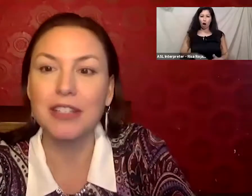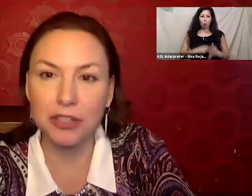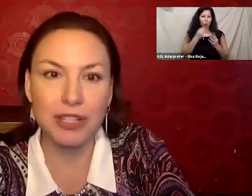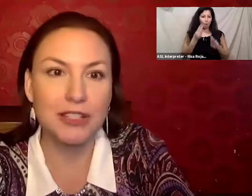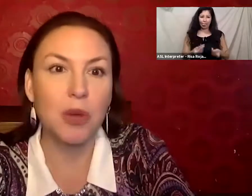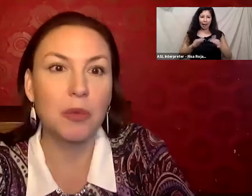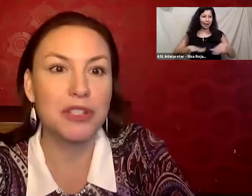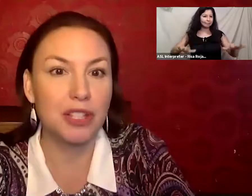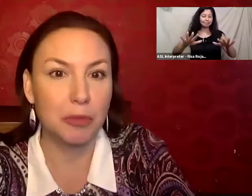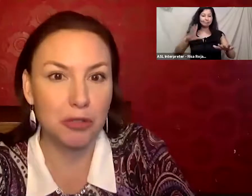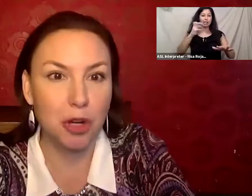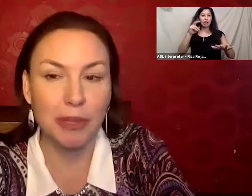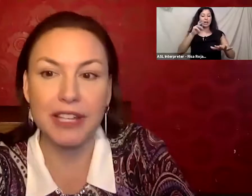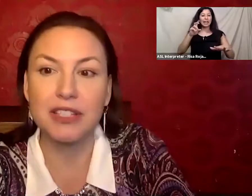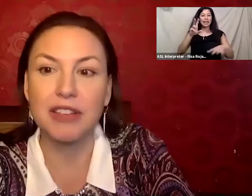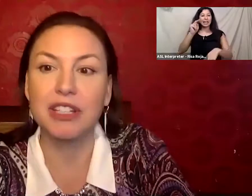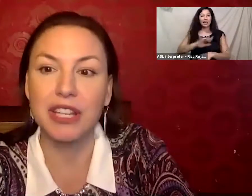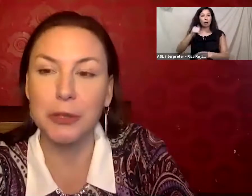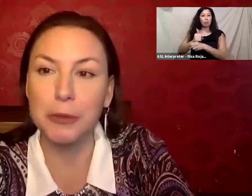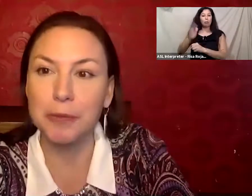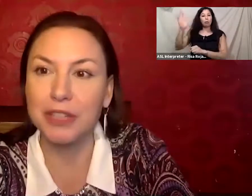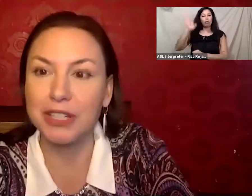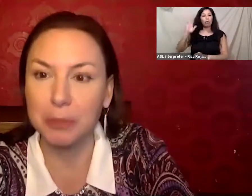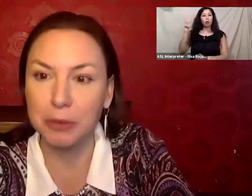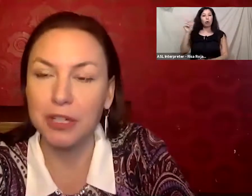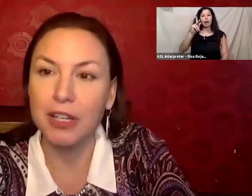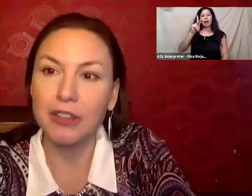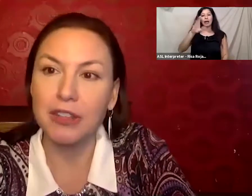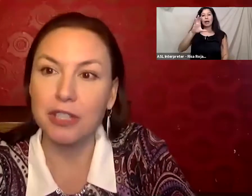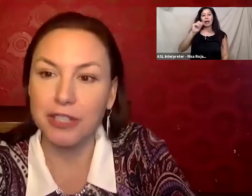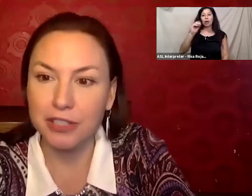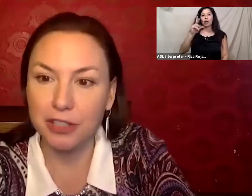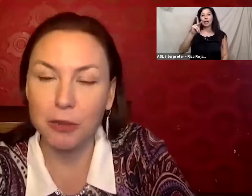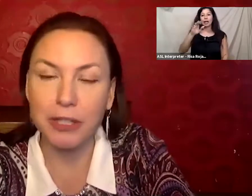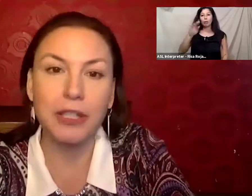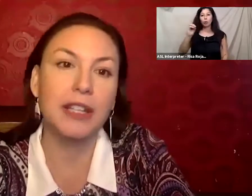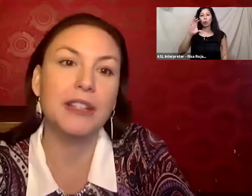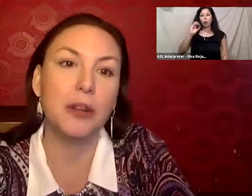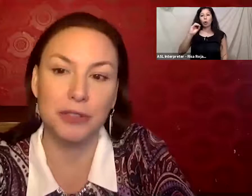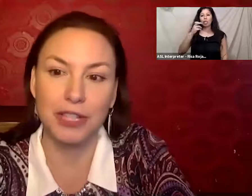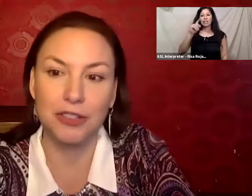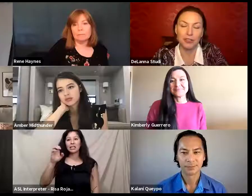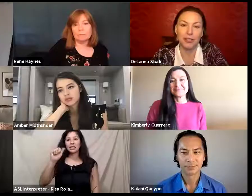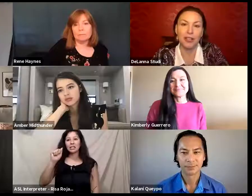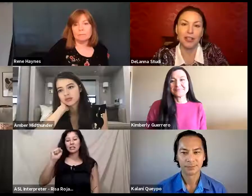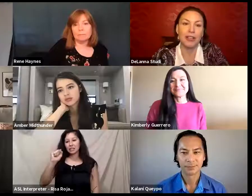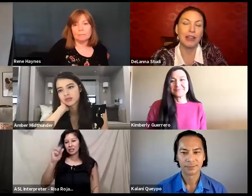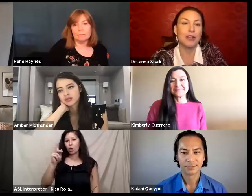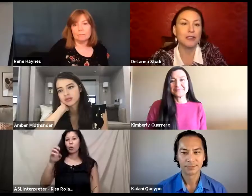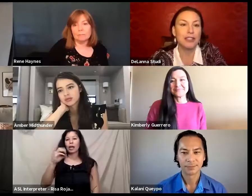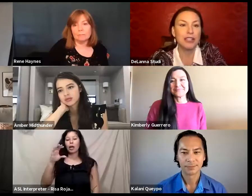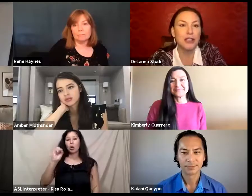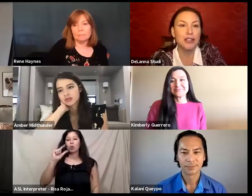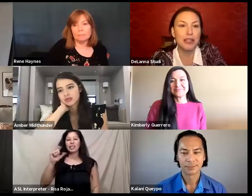homelands. So the Cherokee Nation resides on what was the original homelands of the Queypo, the Kickapoo, the Oceti-Sakowee, and the Osage.